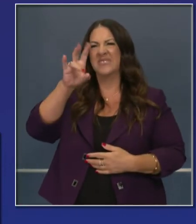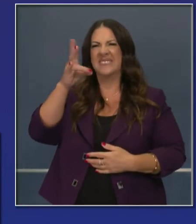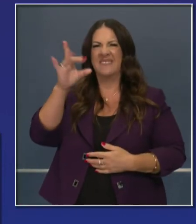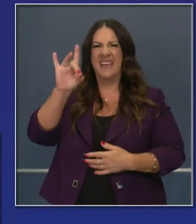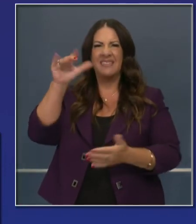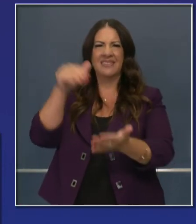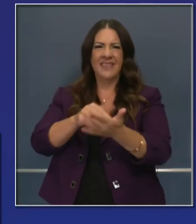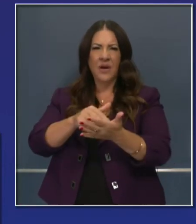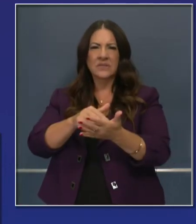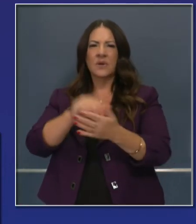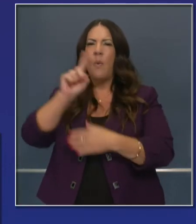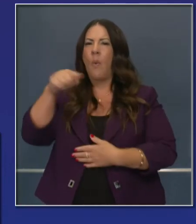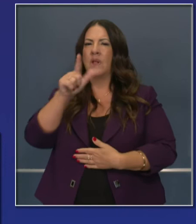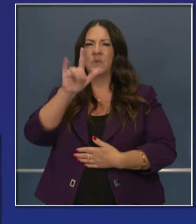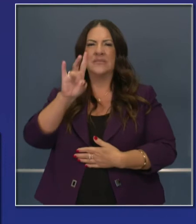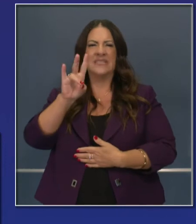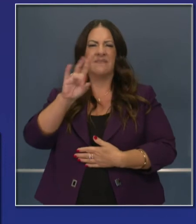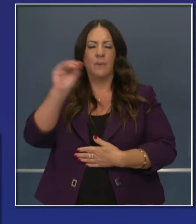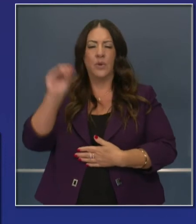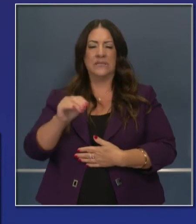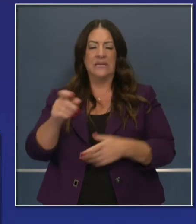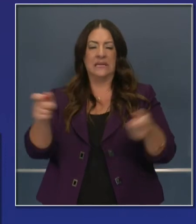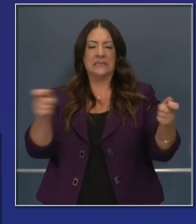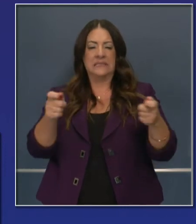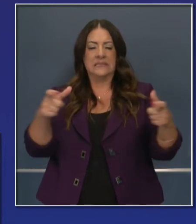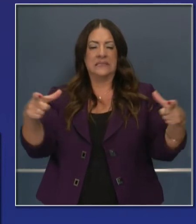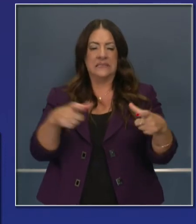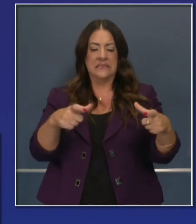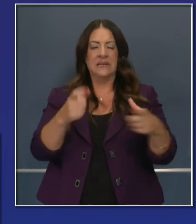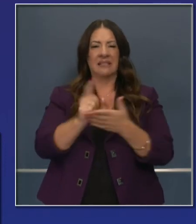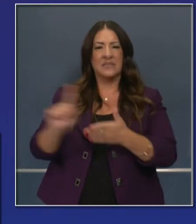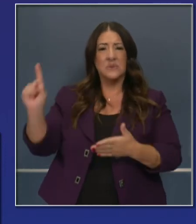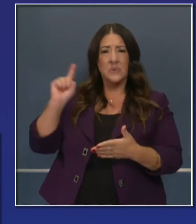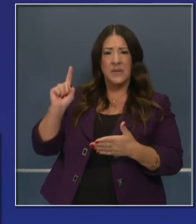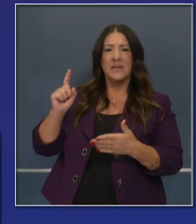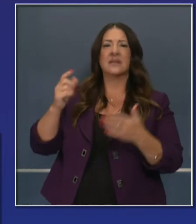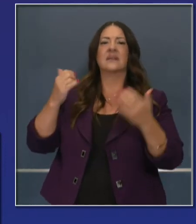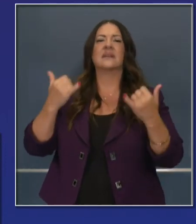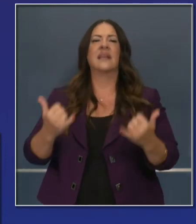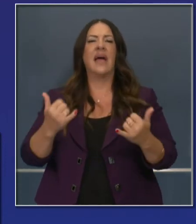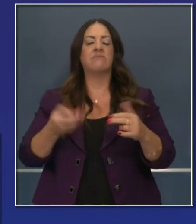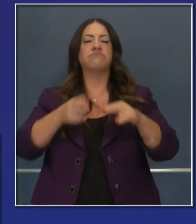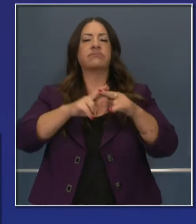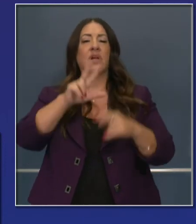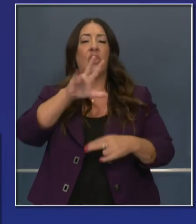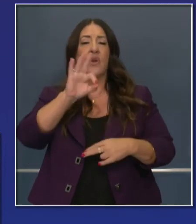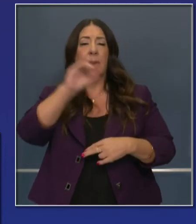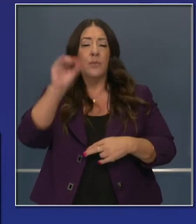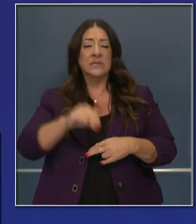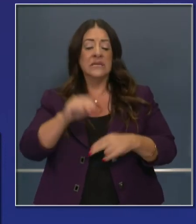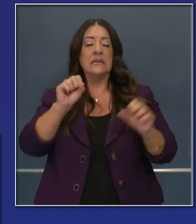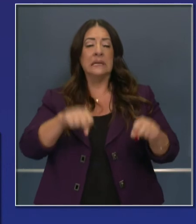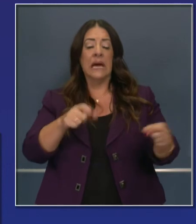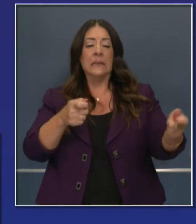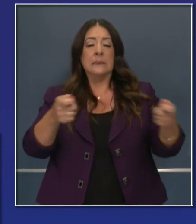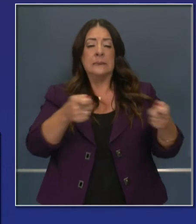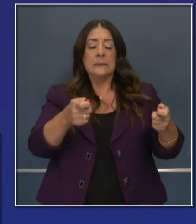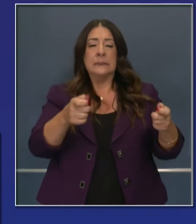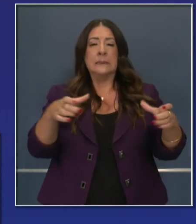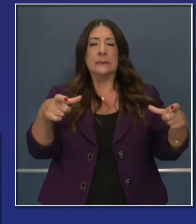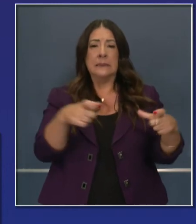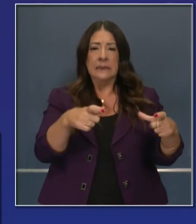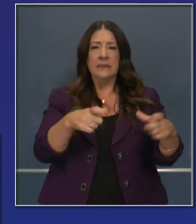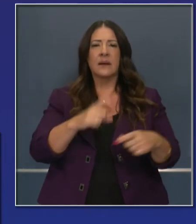contained. Last week, we've made a little progress, 39% containment, and you can see the total acreage burned beginning to